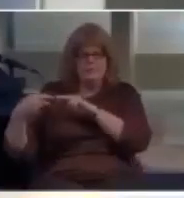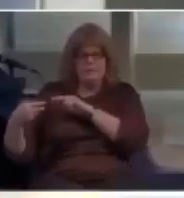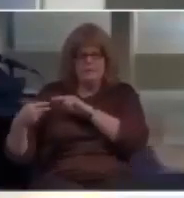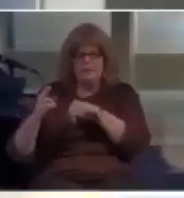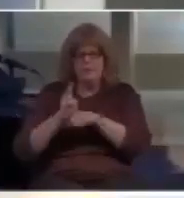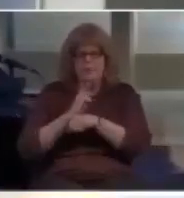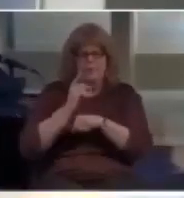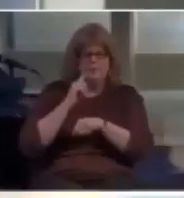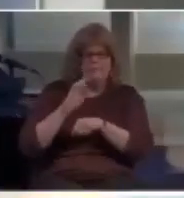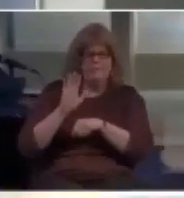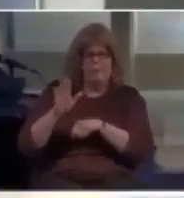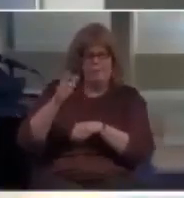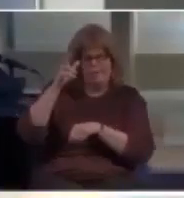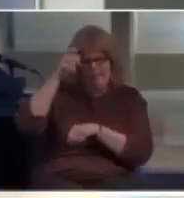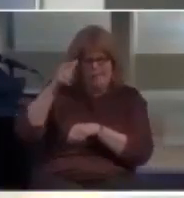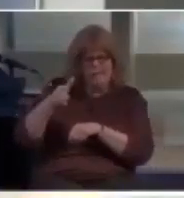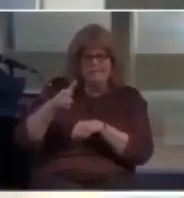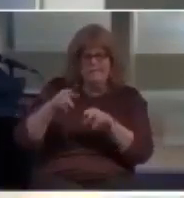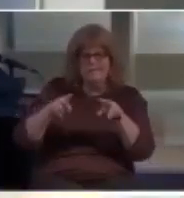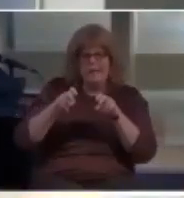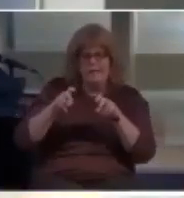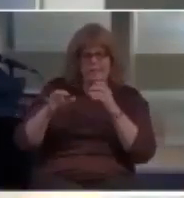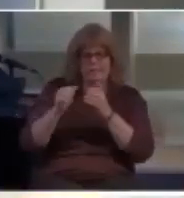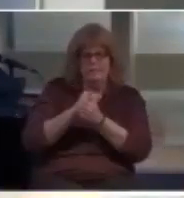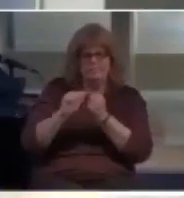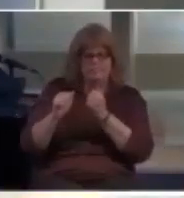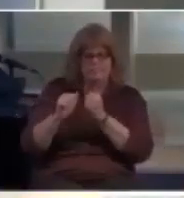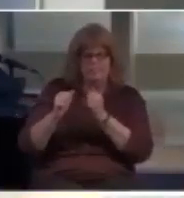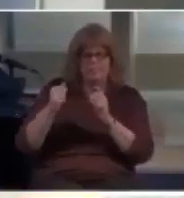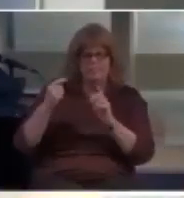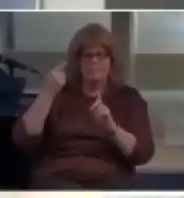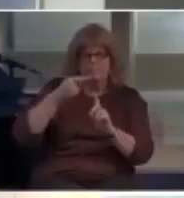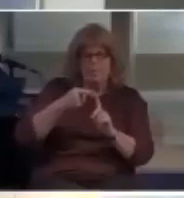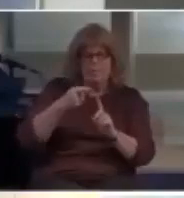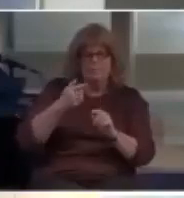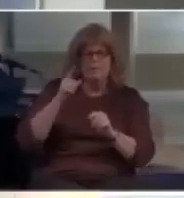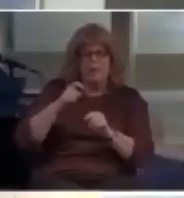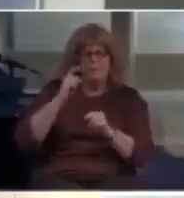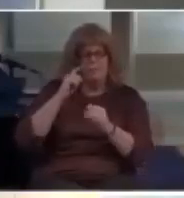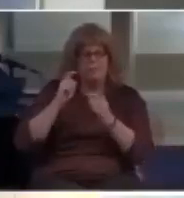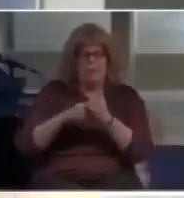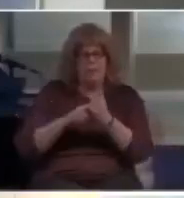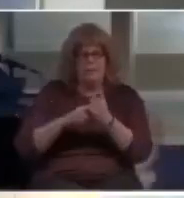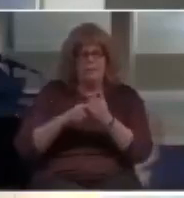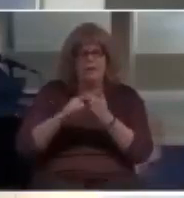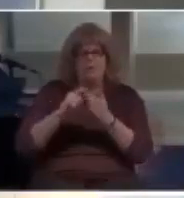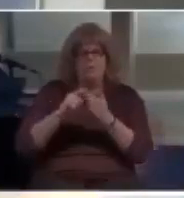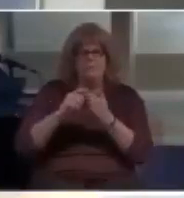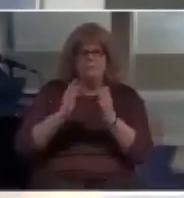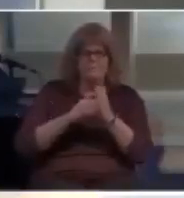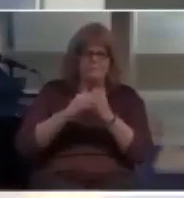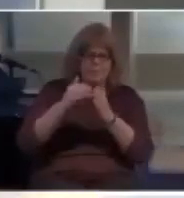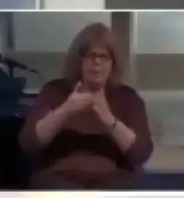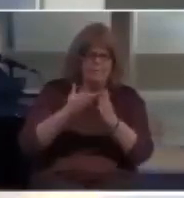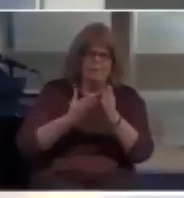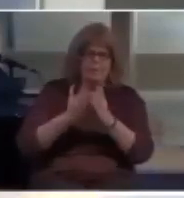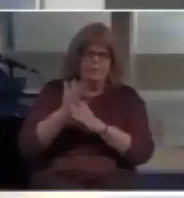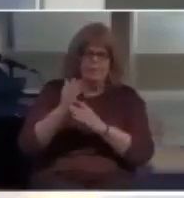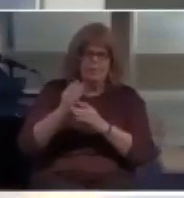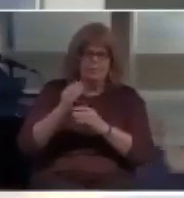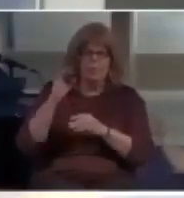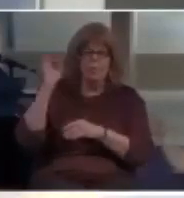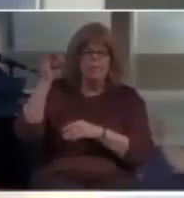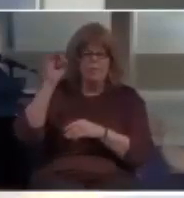for his selfish and destructive ends. And so we have to recognize that it is often through the